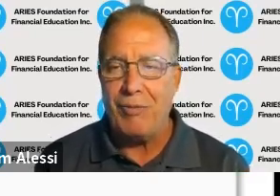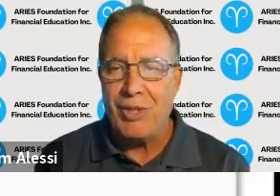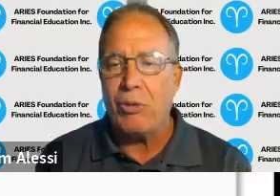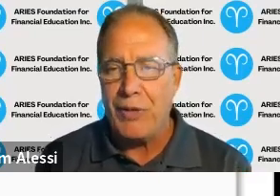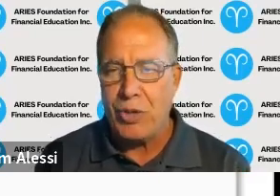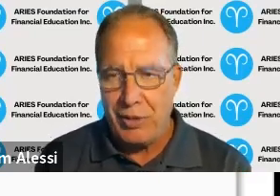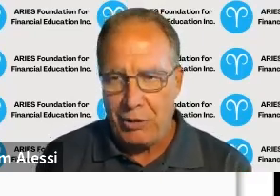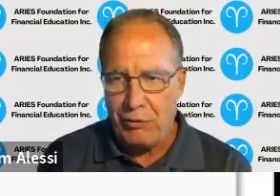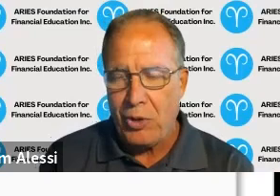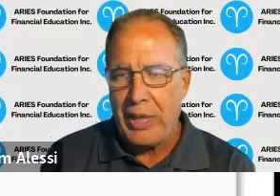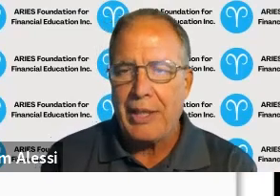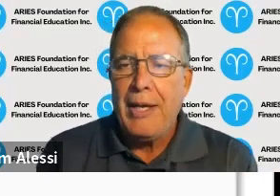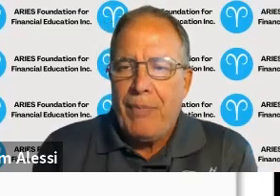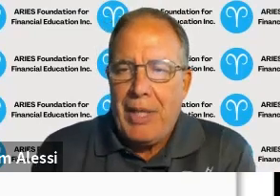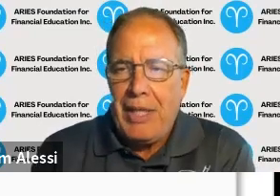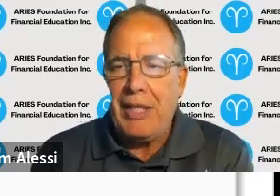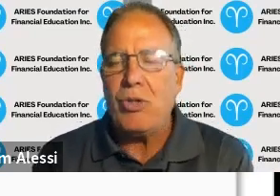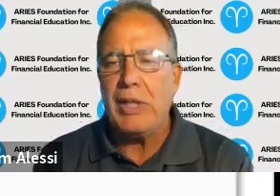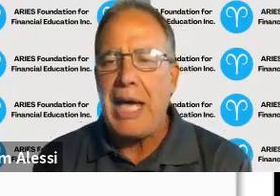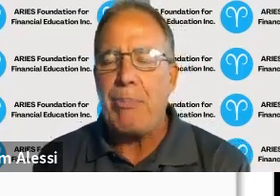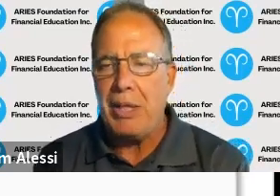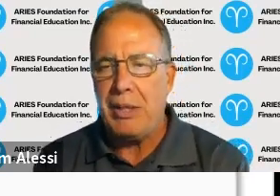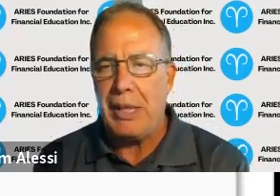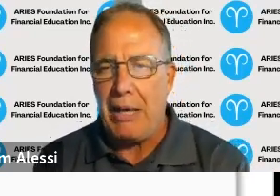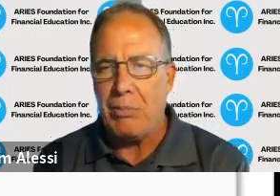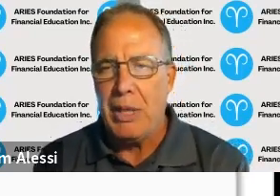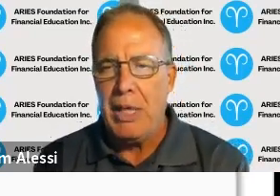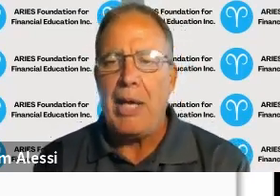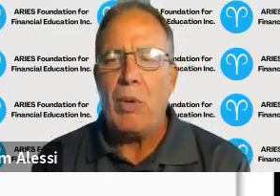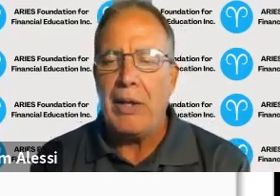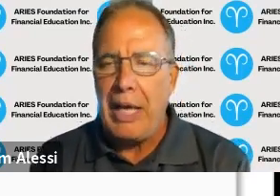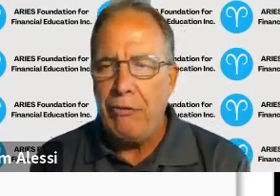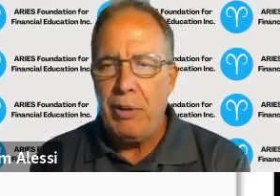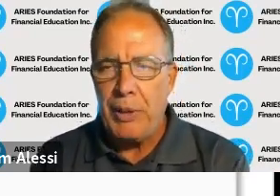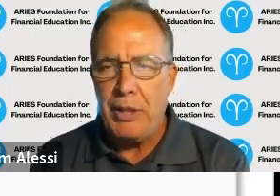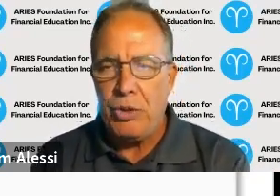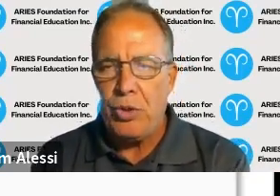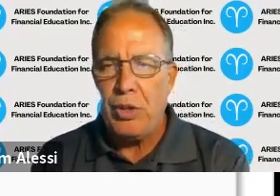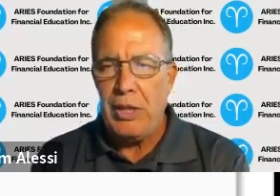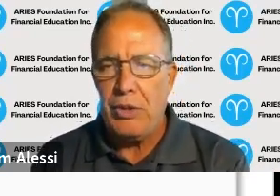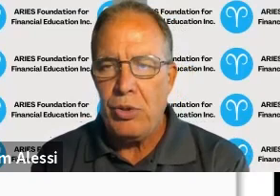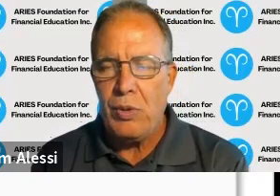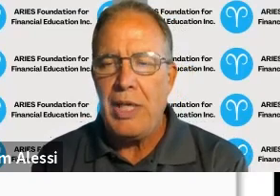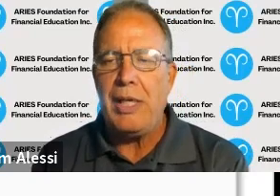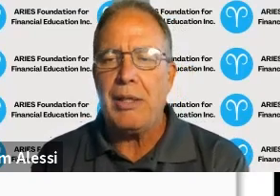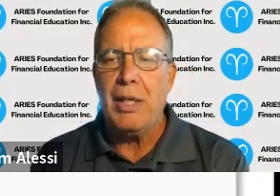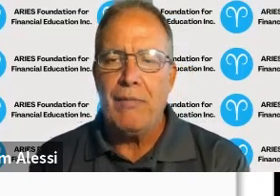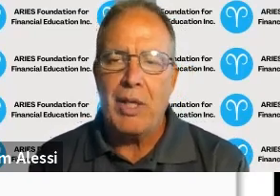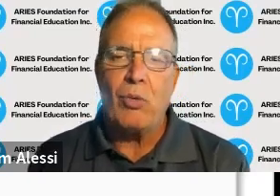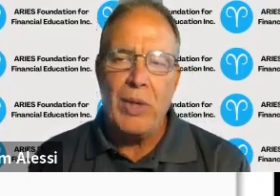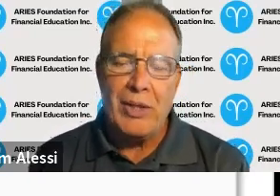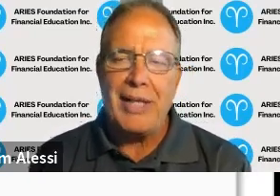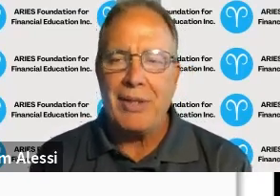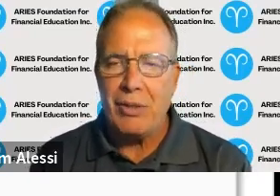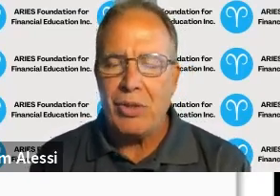get tunnel vision, start to feel like that it's only happening to them. And while everybody's journey is unique, you